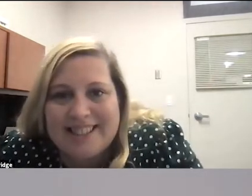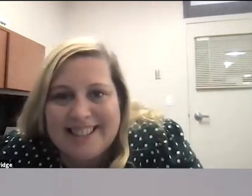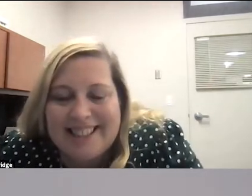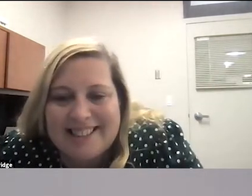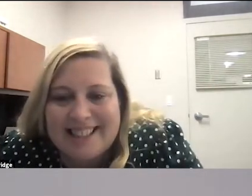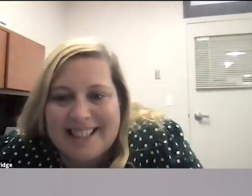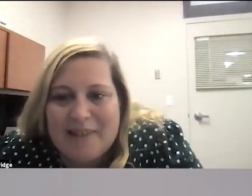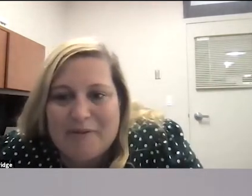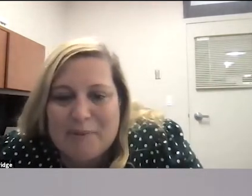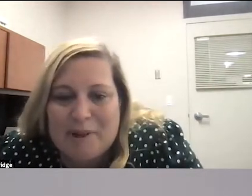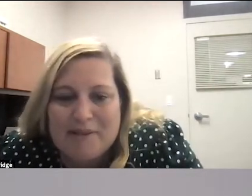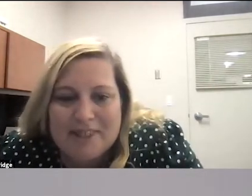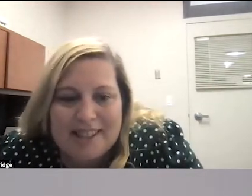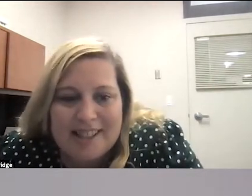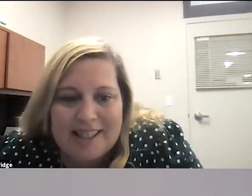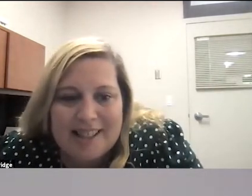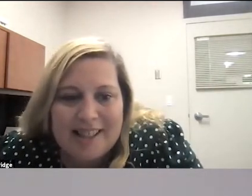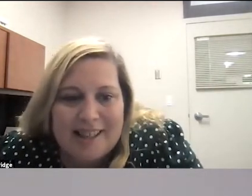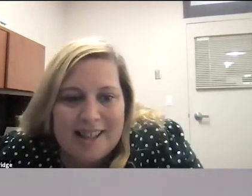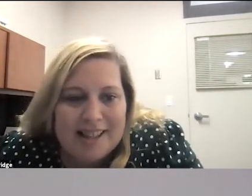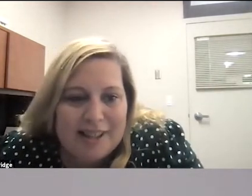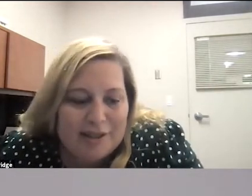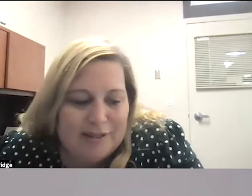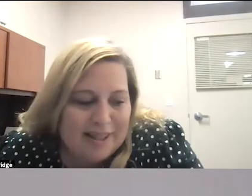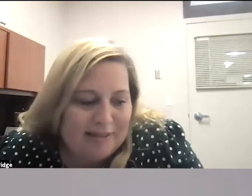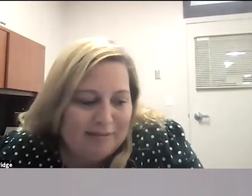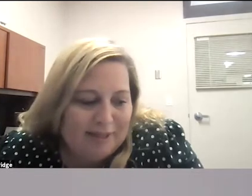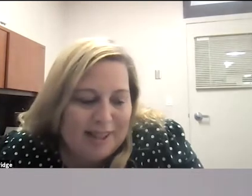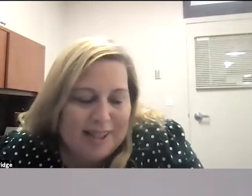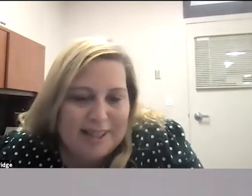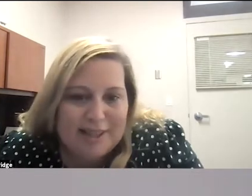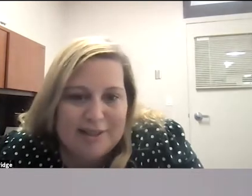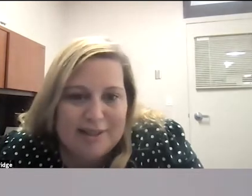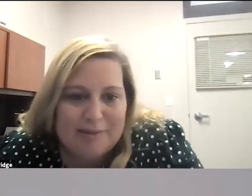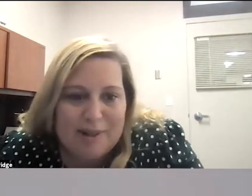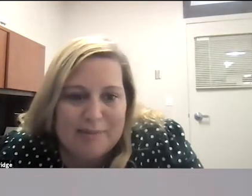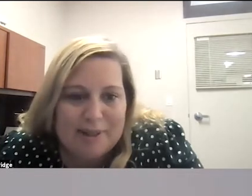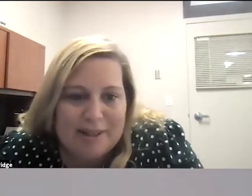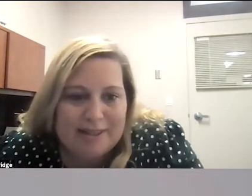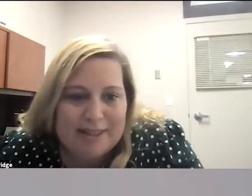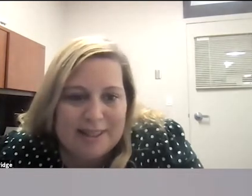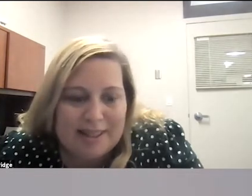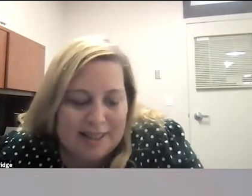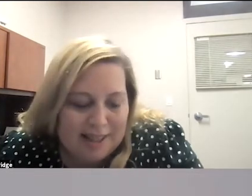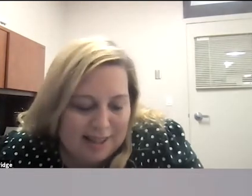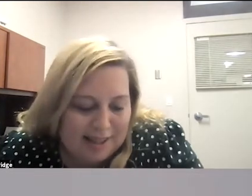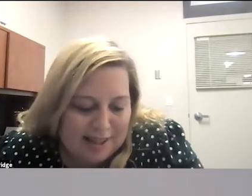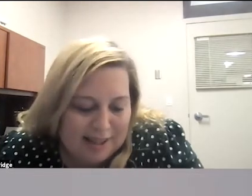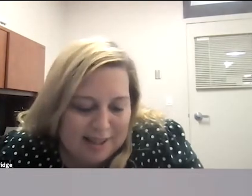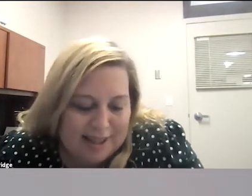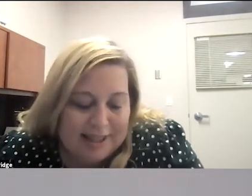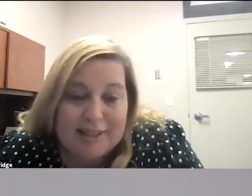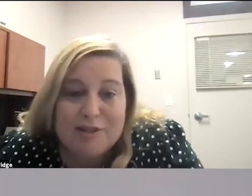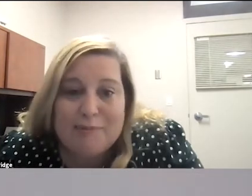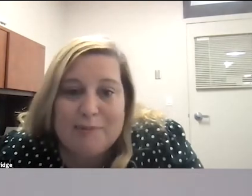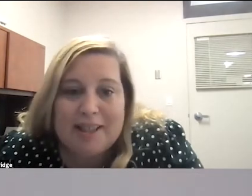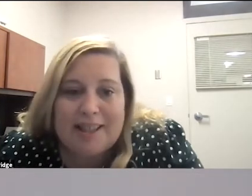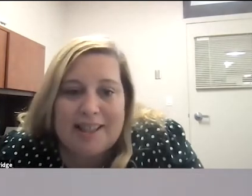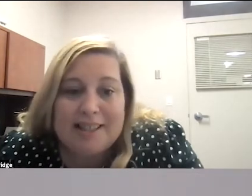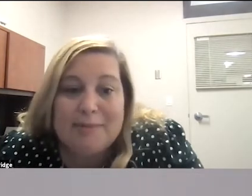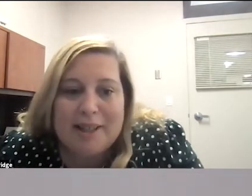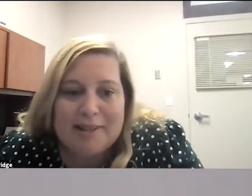come on down and have a part of it. And I think your idea regarding t-shirts and water bottles is something that Assistant